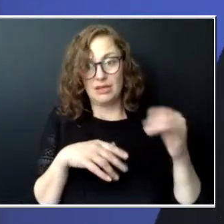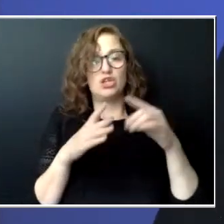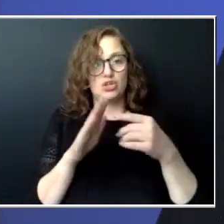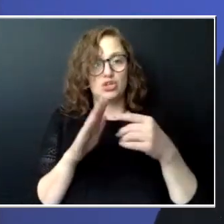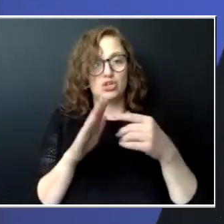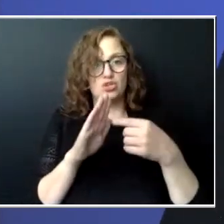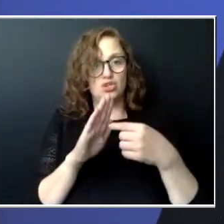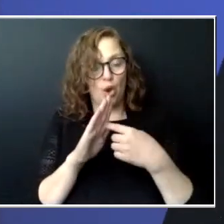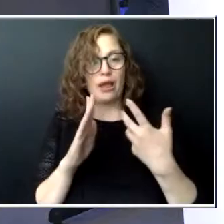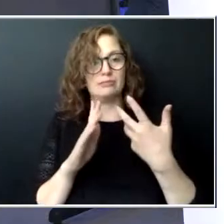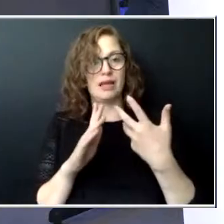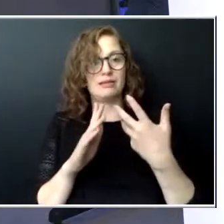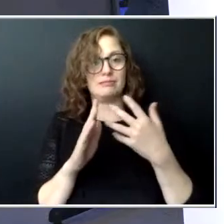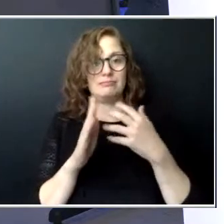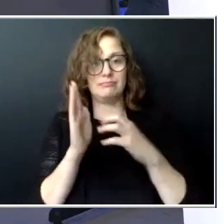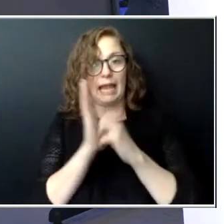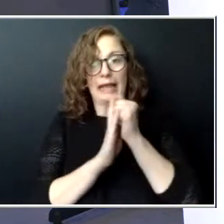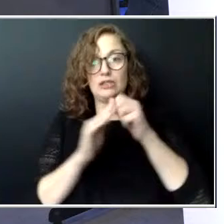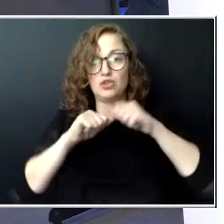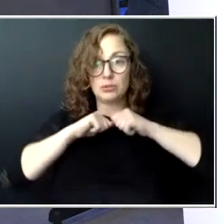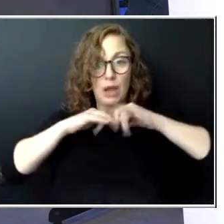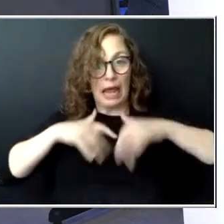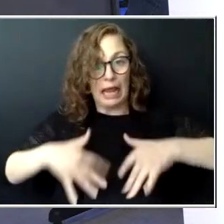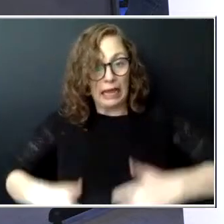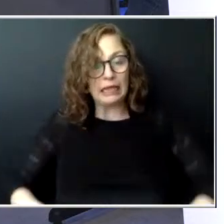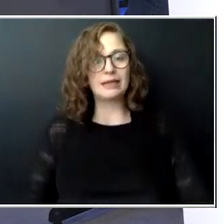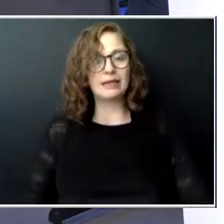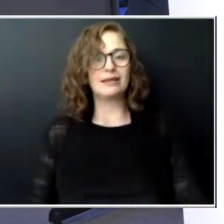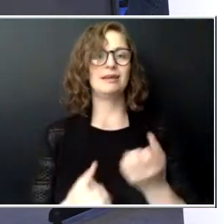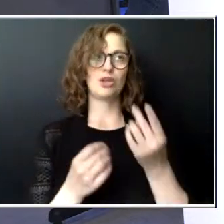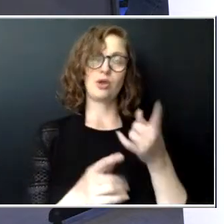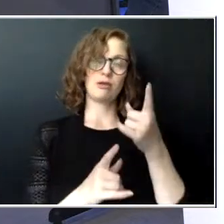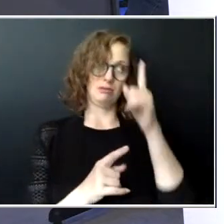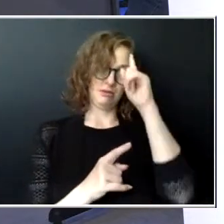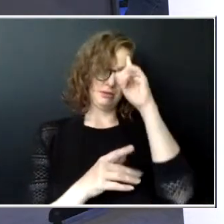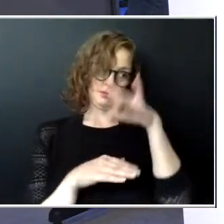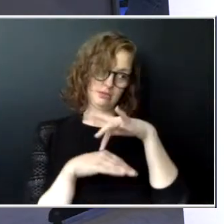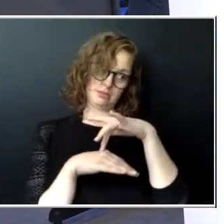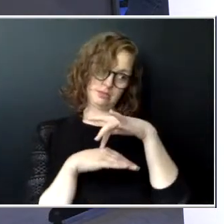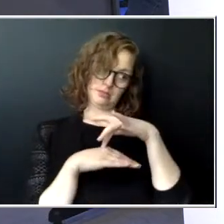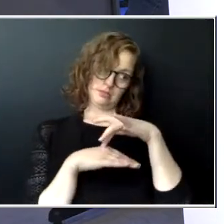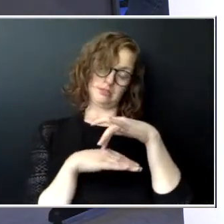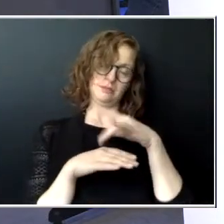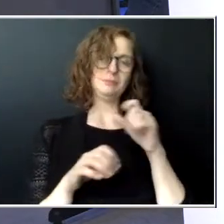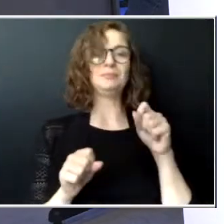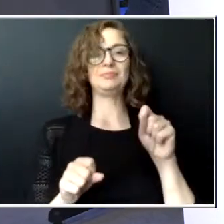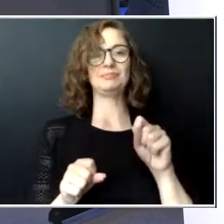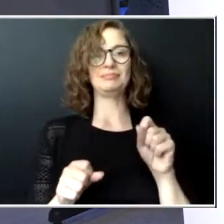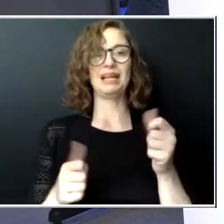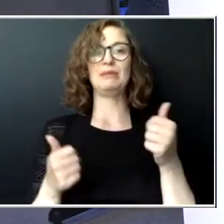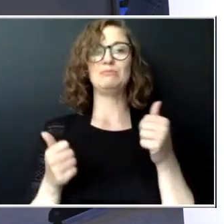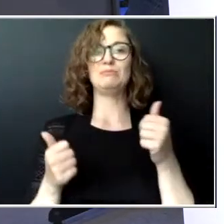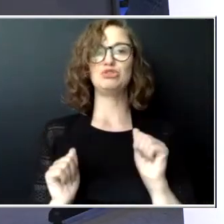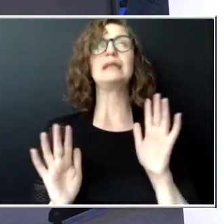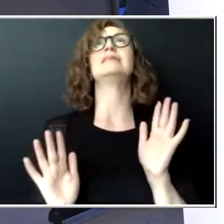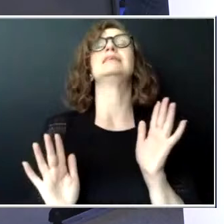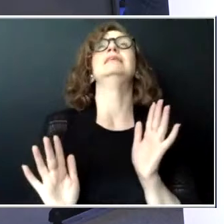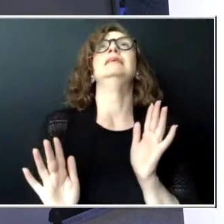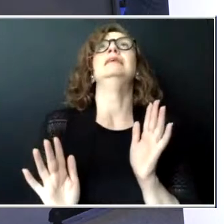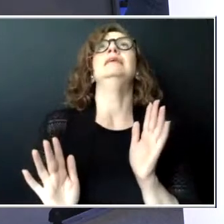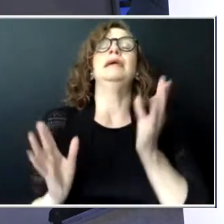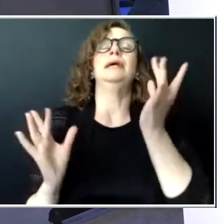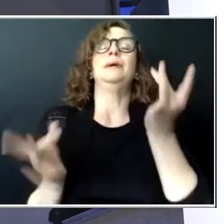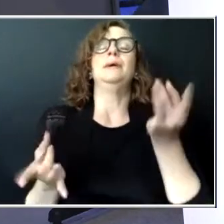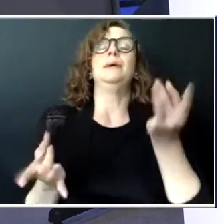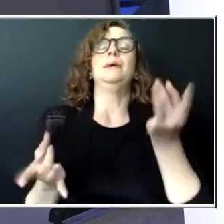So, like 4 weeks clocks are we're waiting. ticking. Right. Yeah. Your so head's I'm in a spinning. palliative state of mind. Right, But right. even when he's panicked, he doesn't show it. I